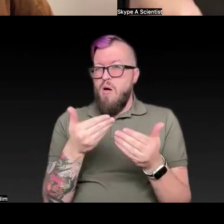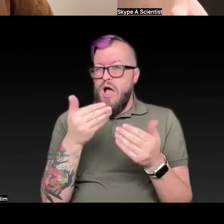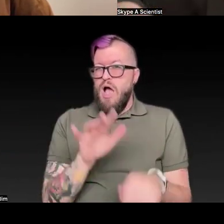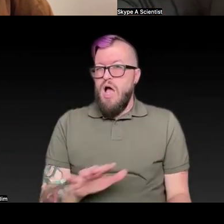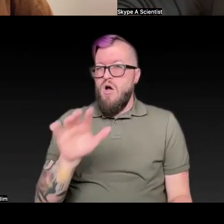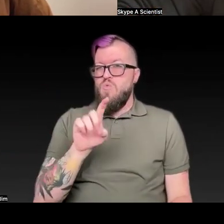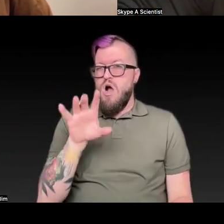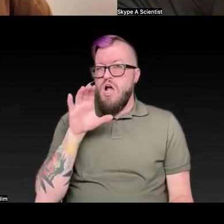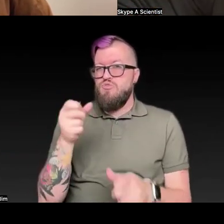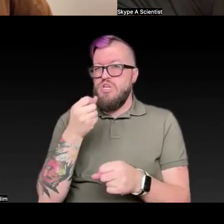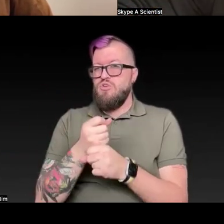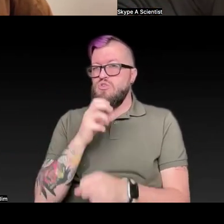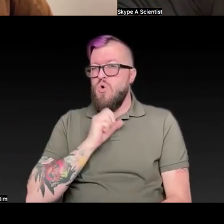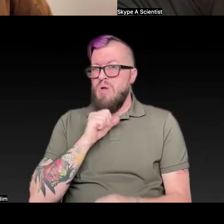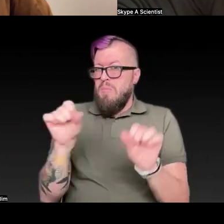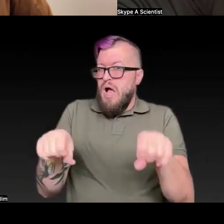Hmm.